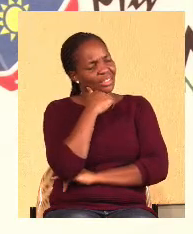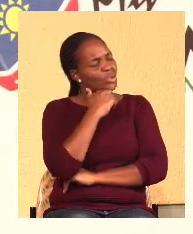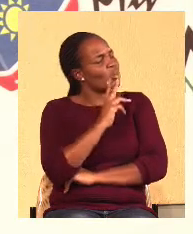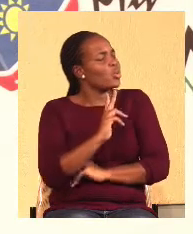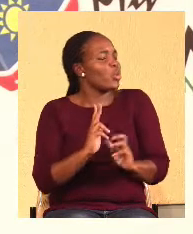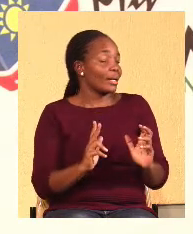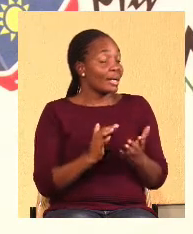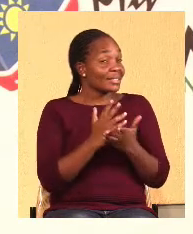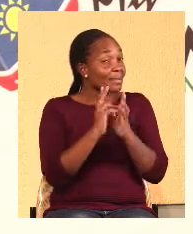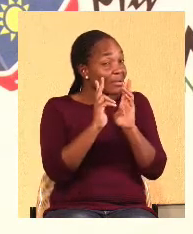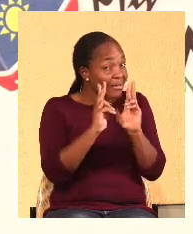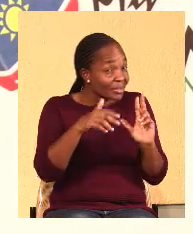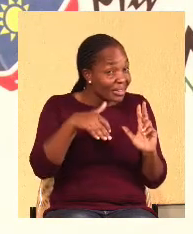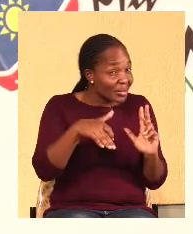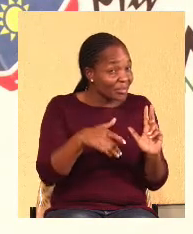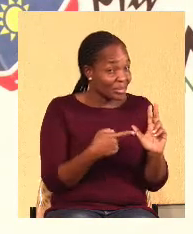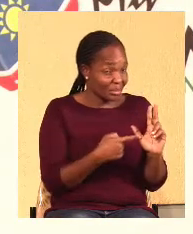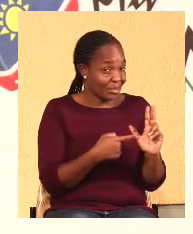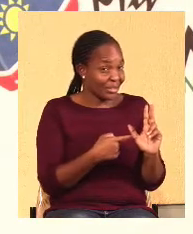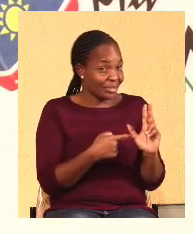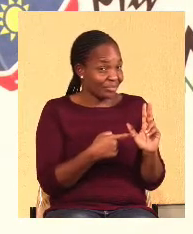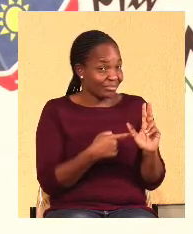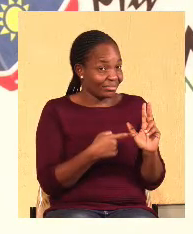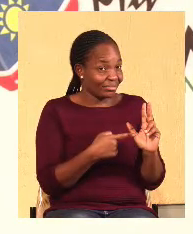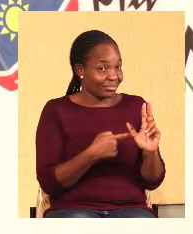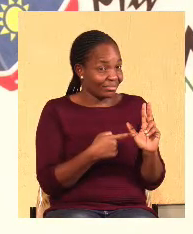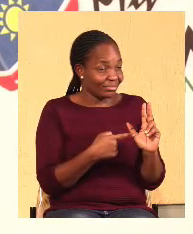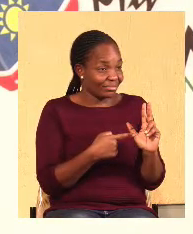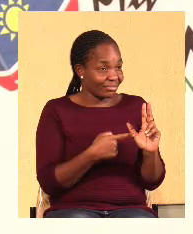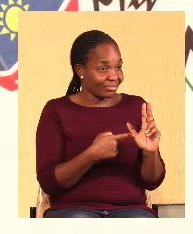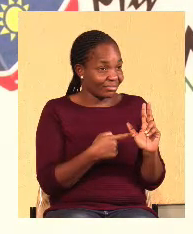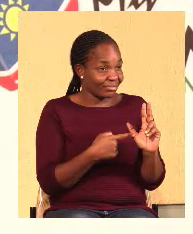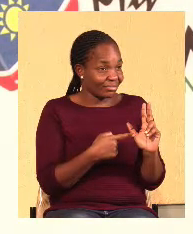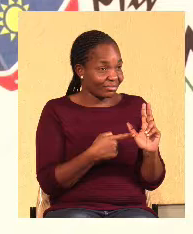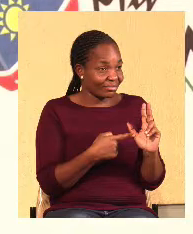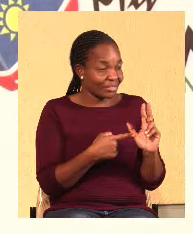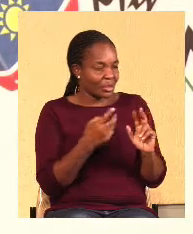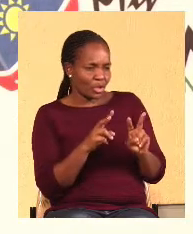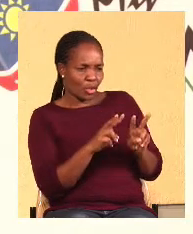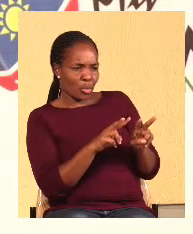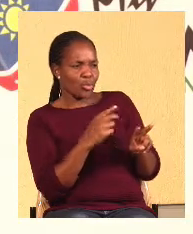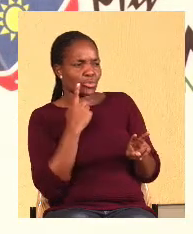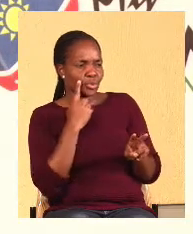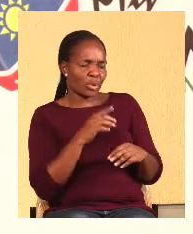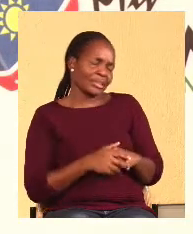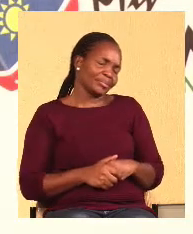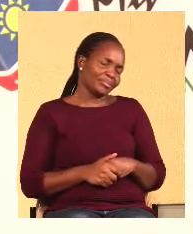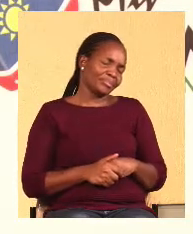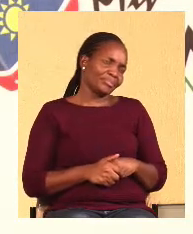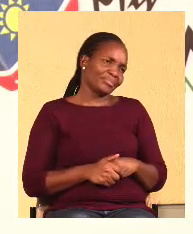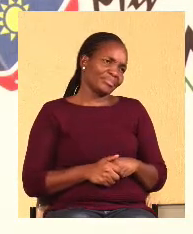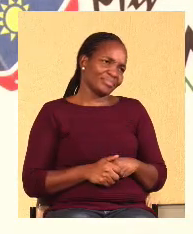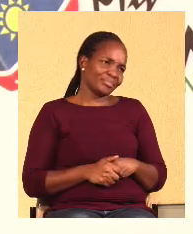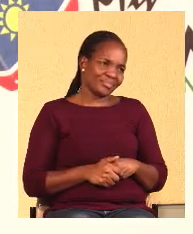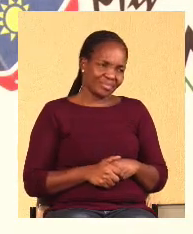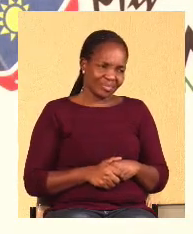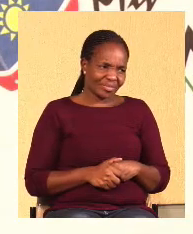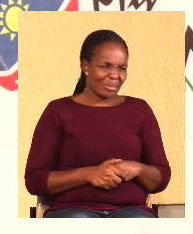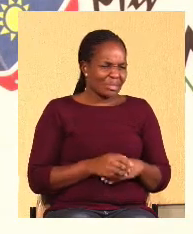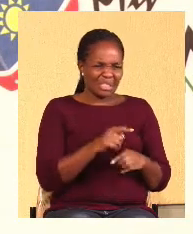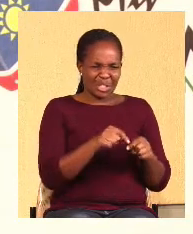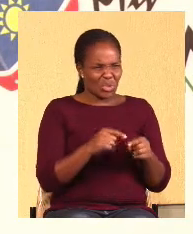Namibians who is, patriotic would definitely look at it as this should not be viewed as a law enforcement issue,